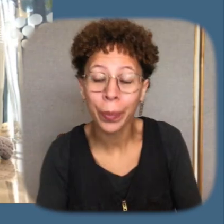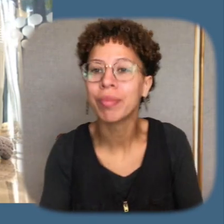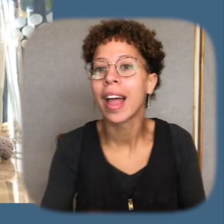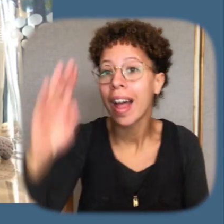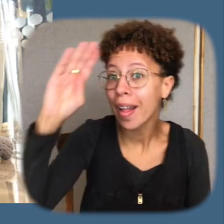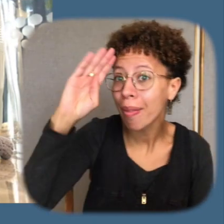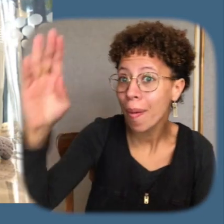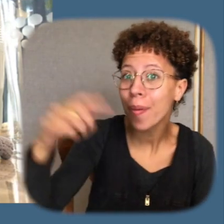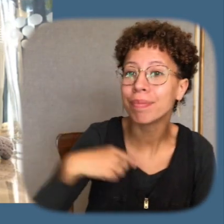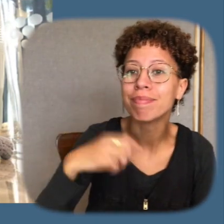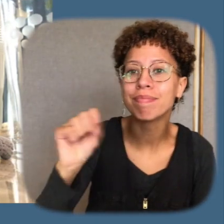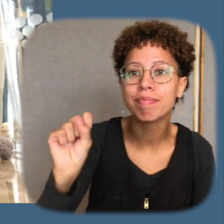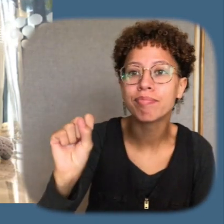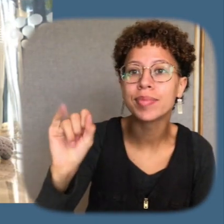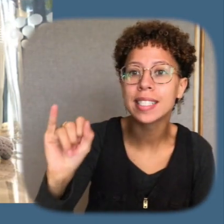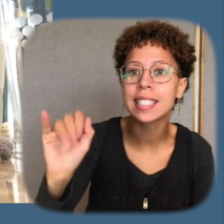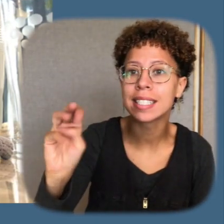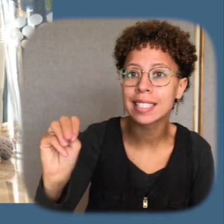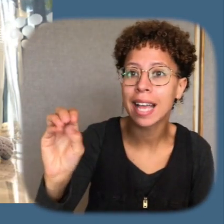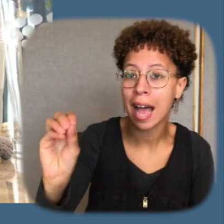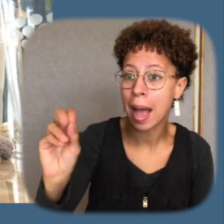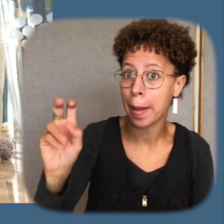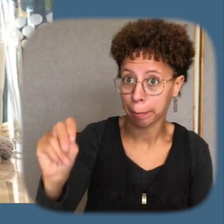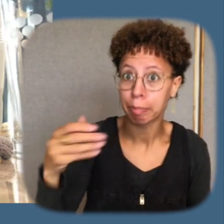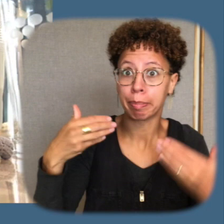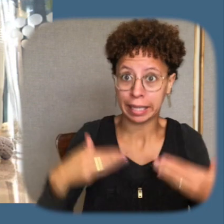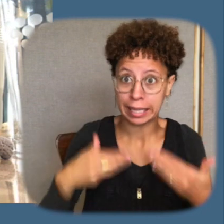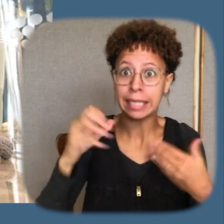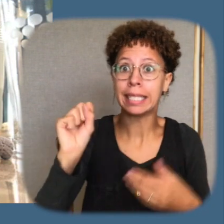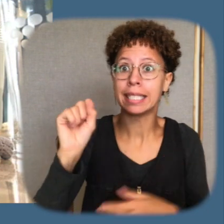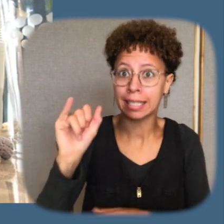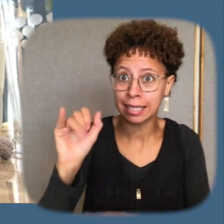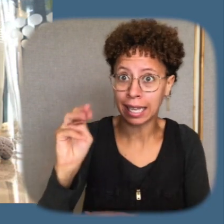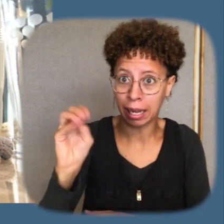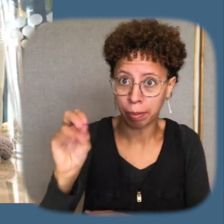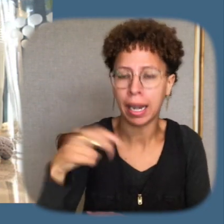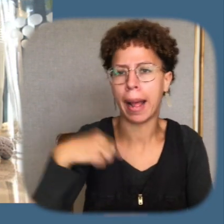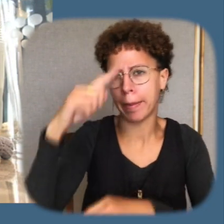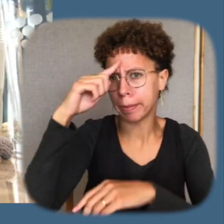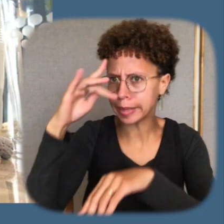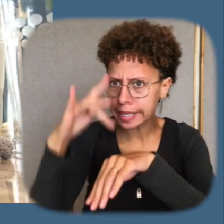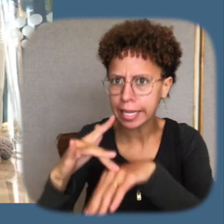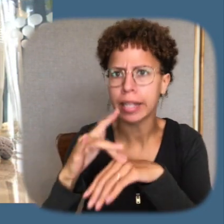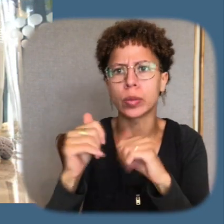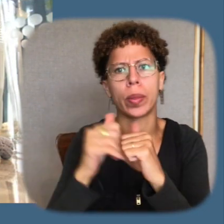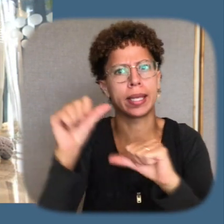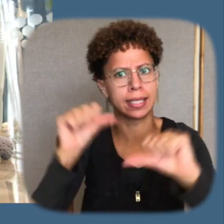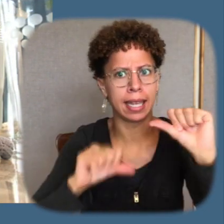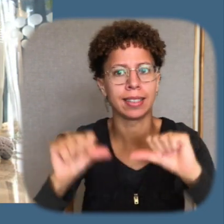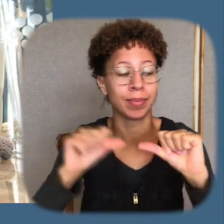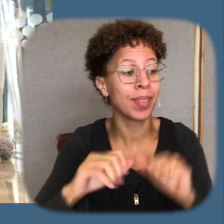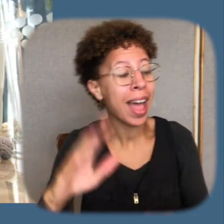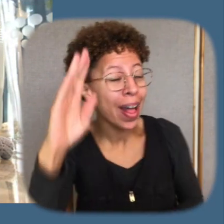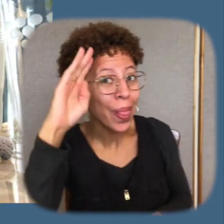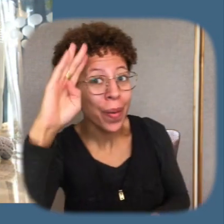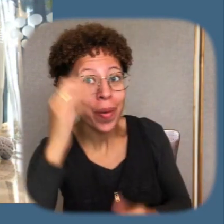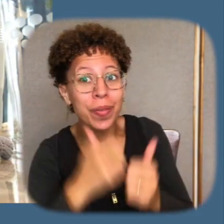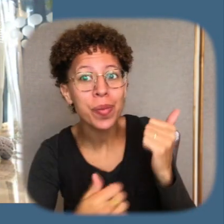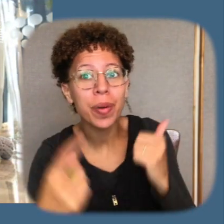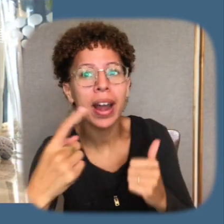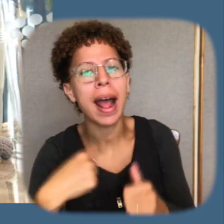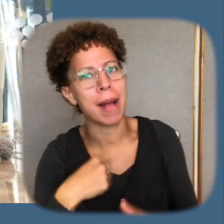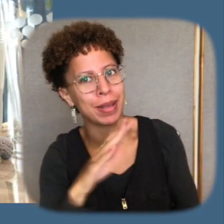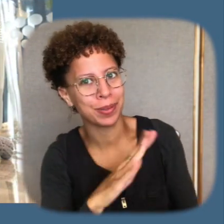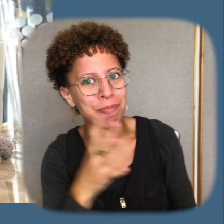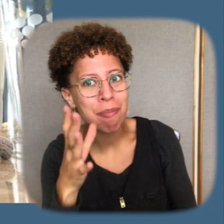Hello, my name is Simon and I am 7 and I am obsessed with science. All right. Hi, everyone. I'm Jacqueline. I'm